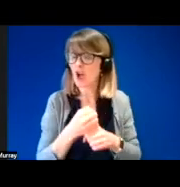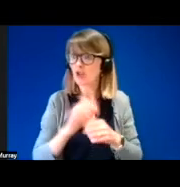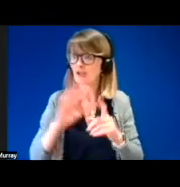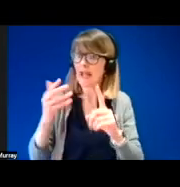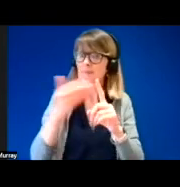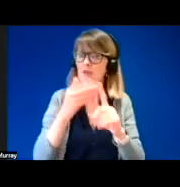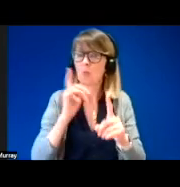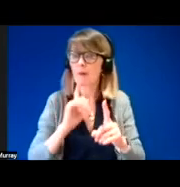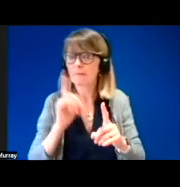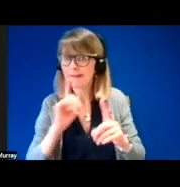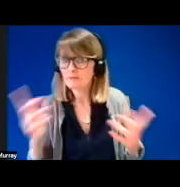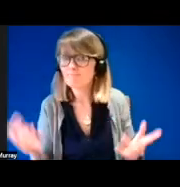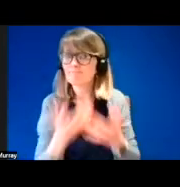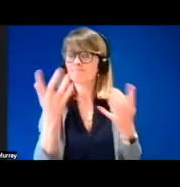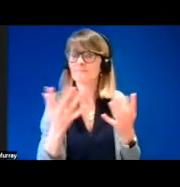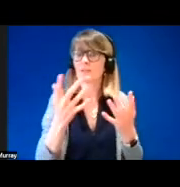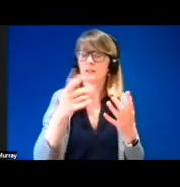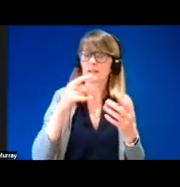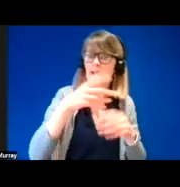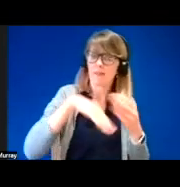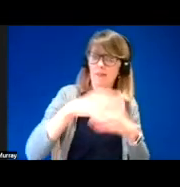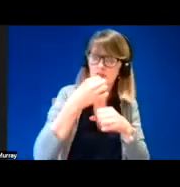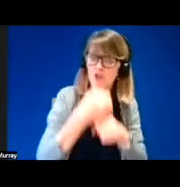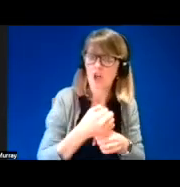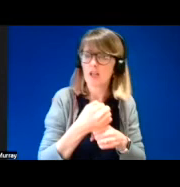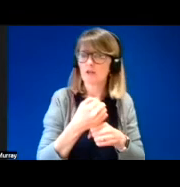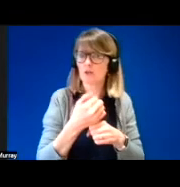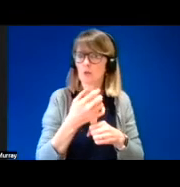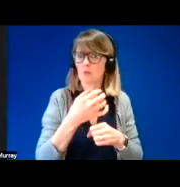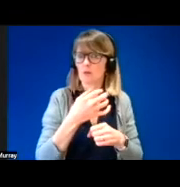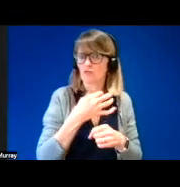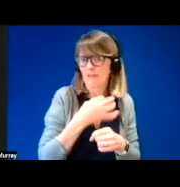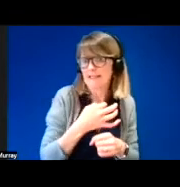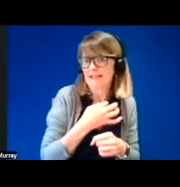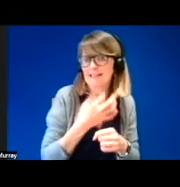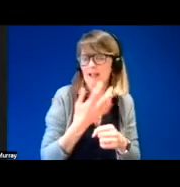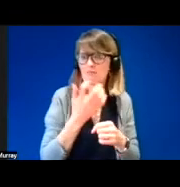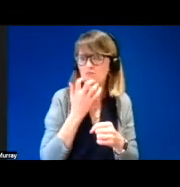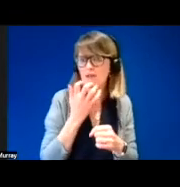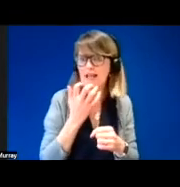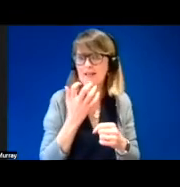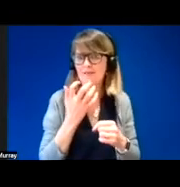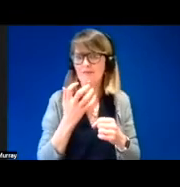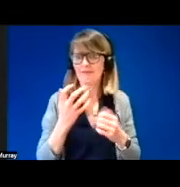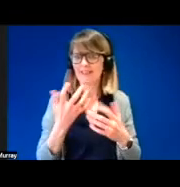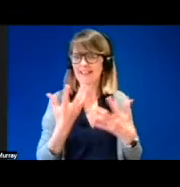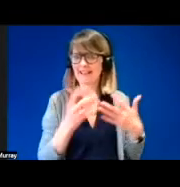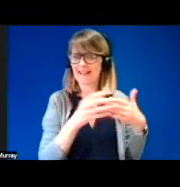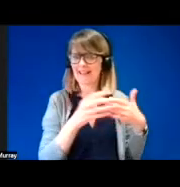encouraging those within the church to take risks and to be brave in taking a lead